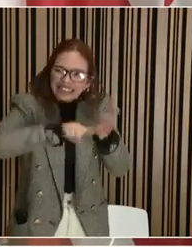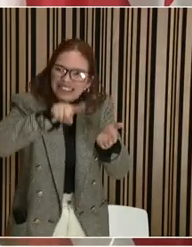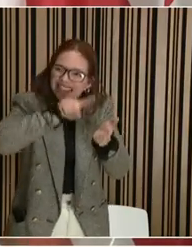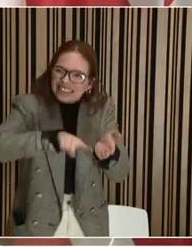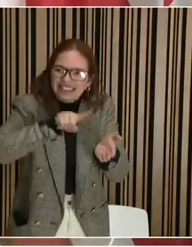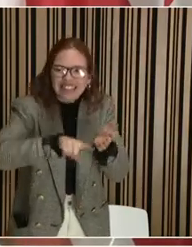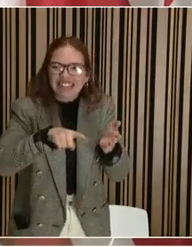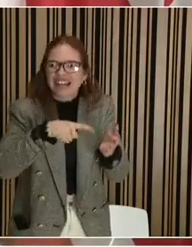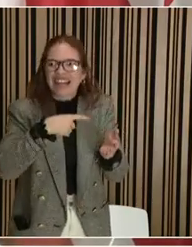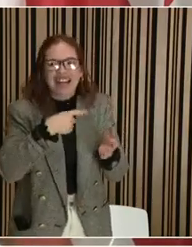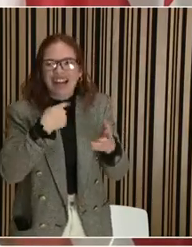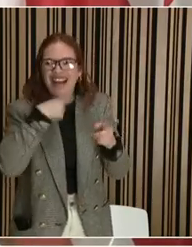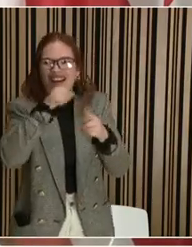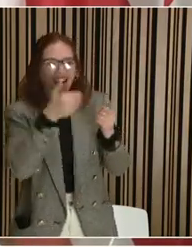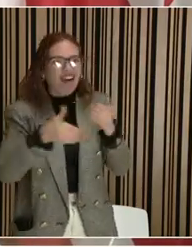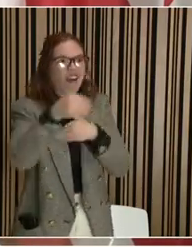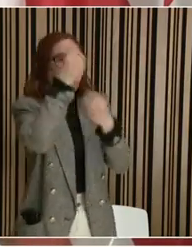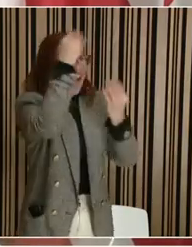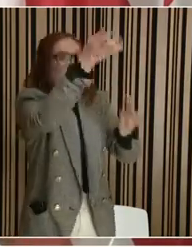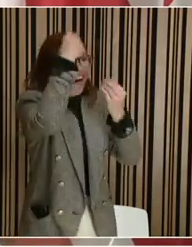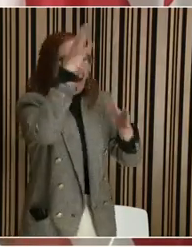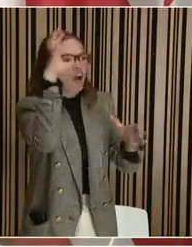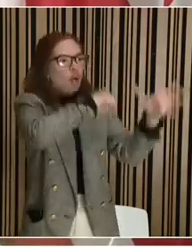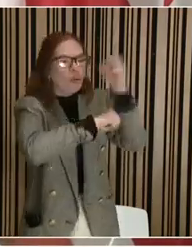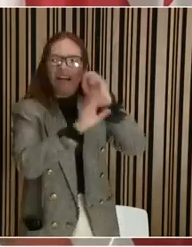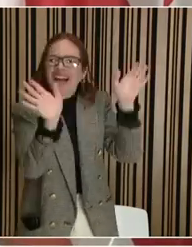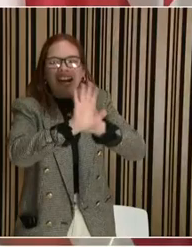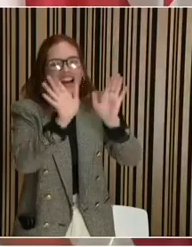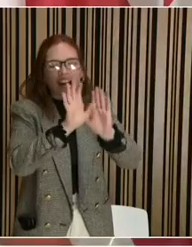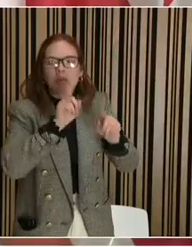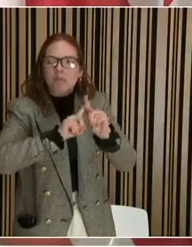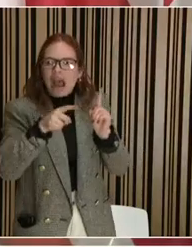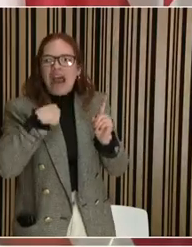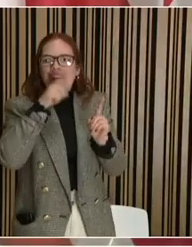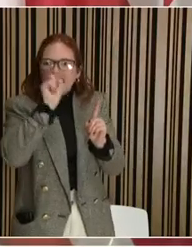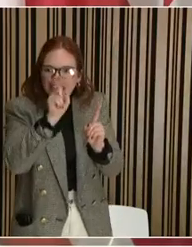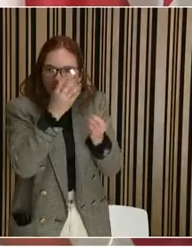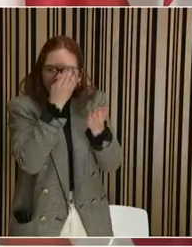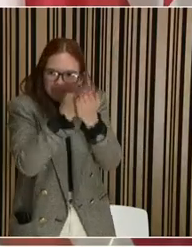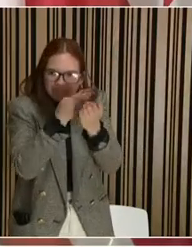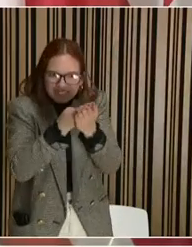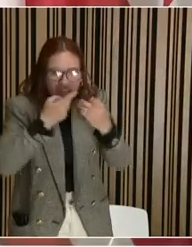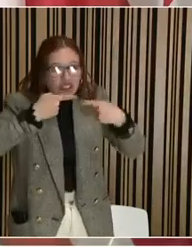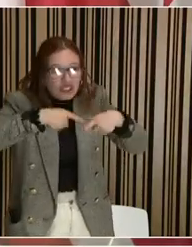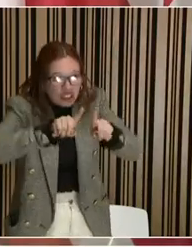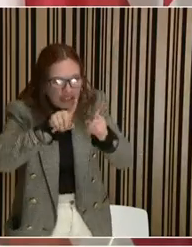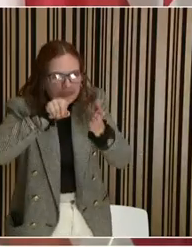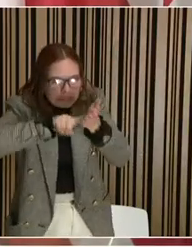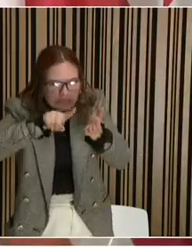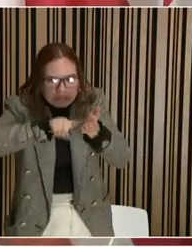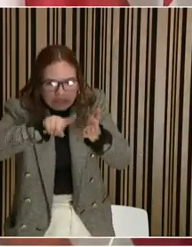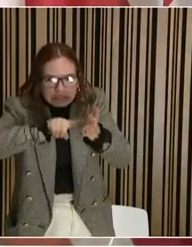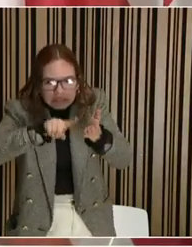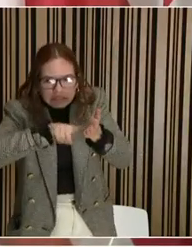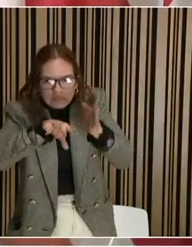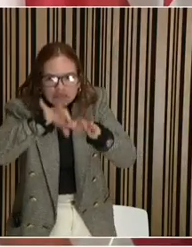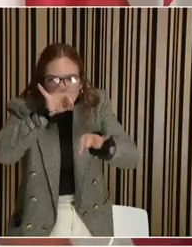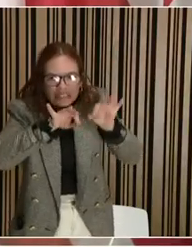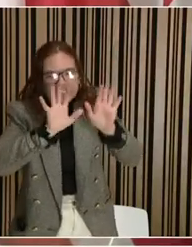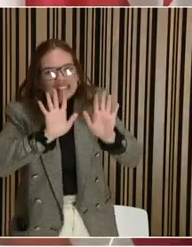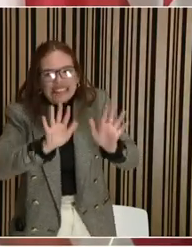anything came up related to that in the facts and during the investigations, then that would be referred